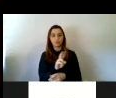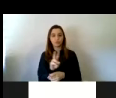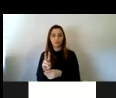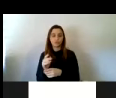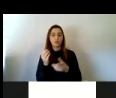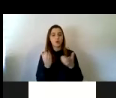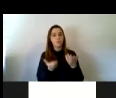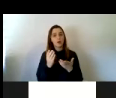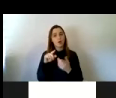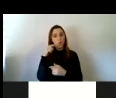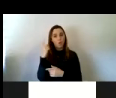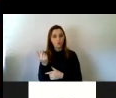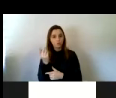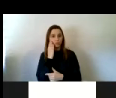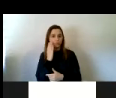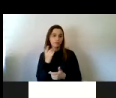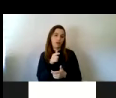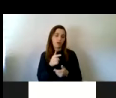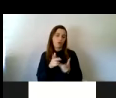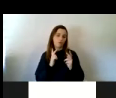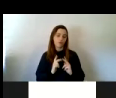it's quite comfortable.